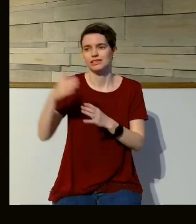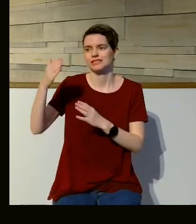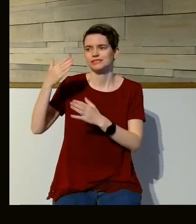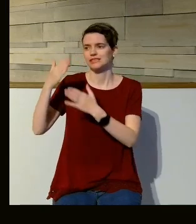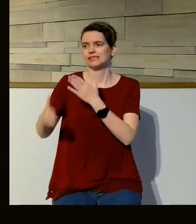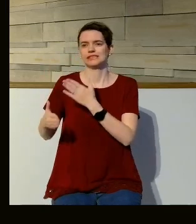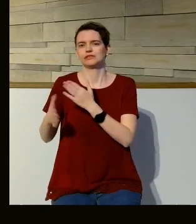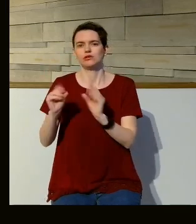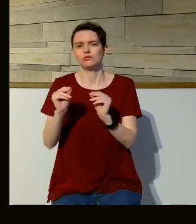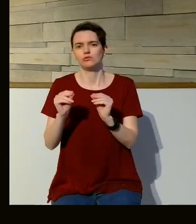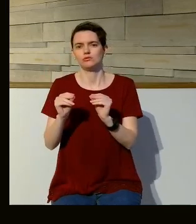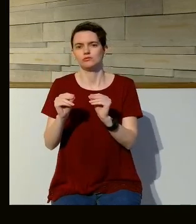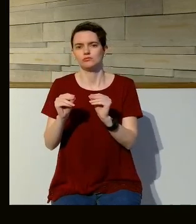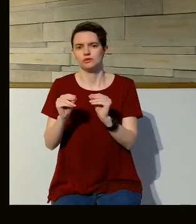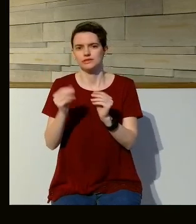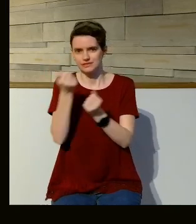this.